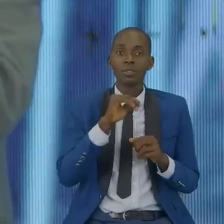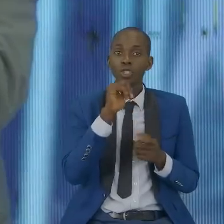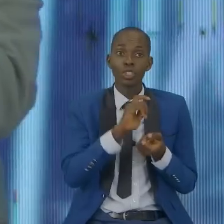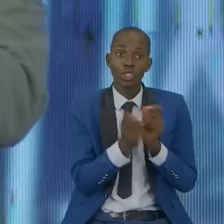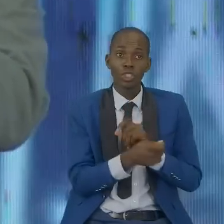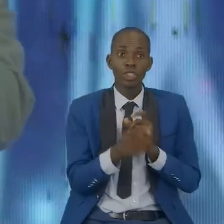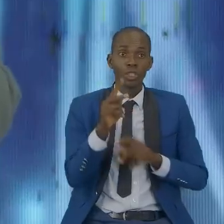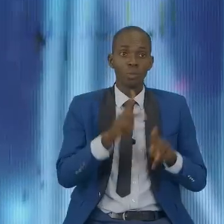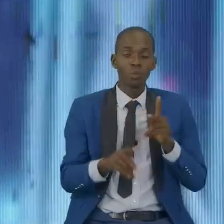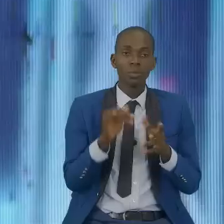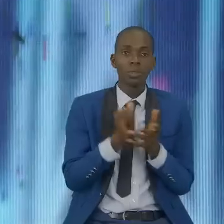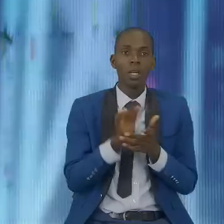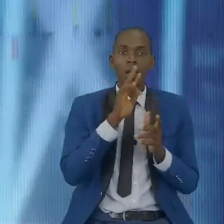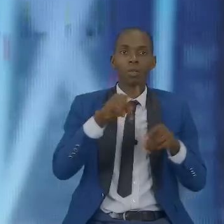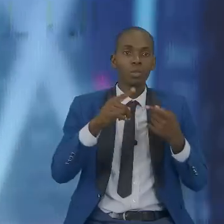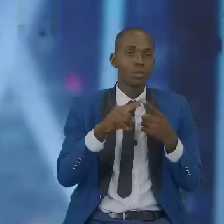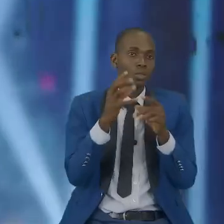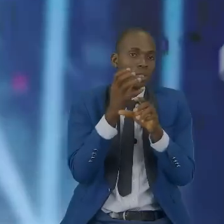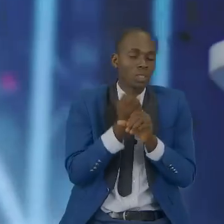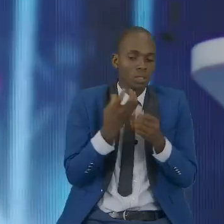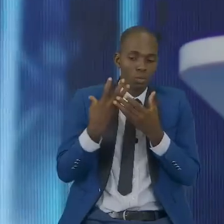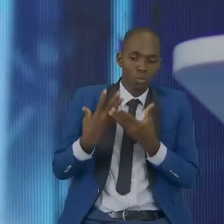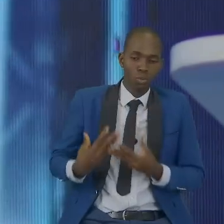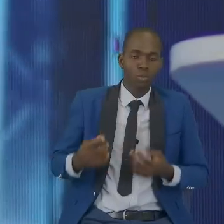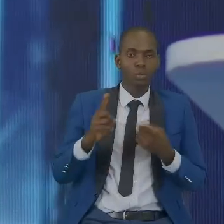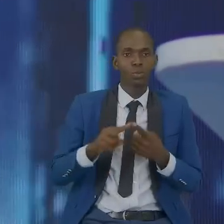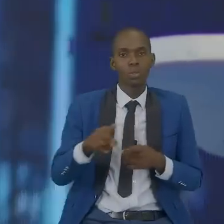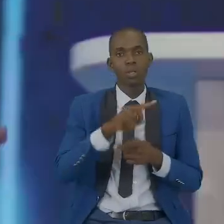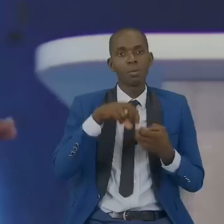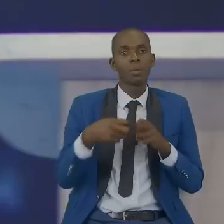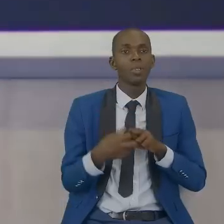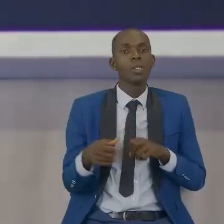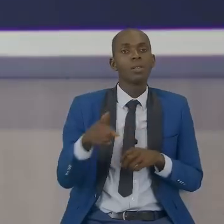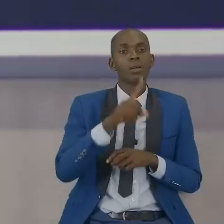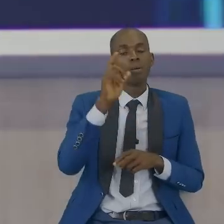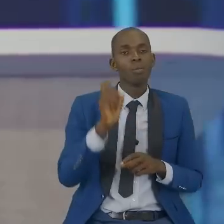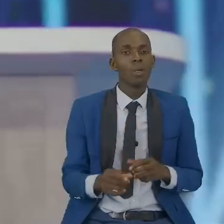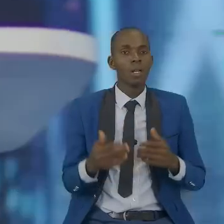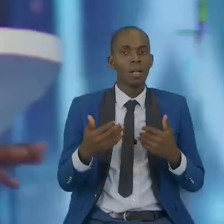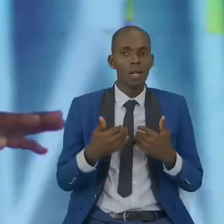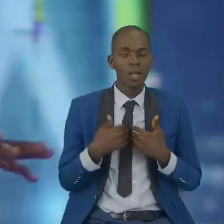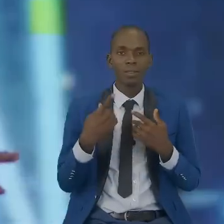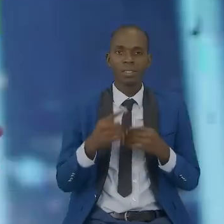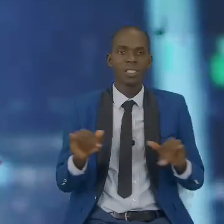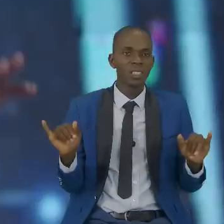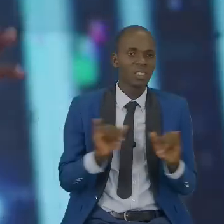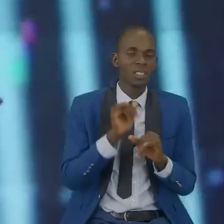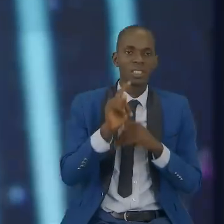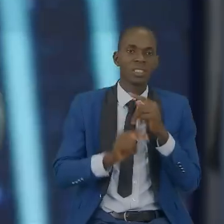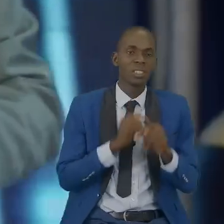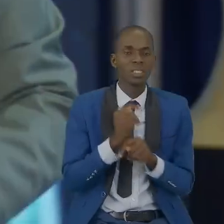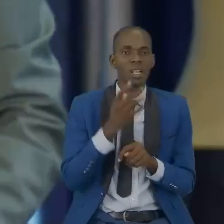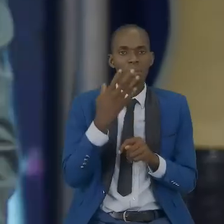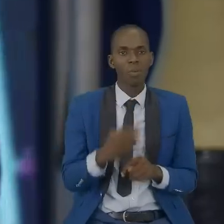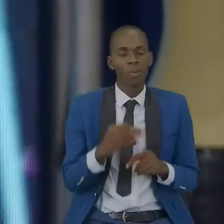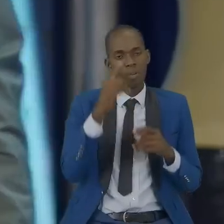who are going to receive a solution to their problem, they must have the same kind of faith that